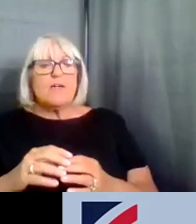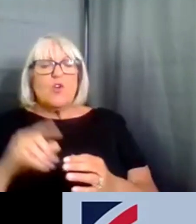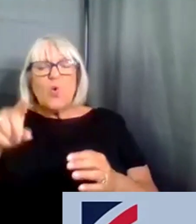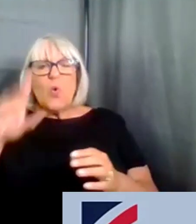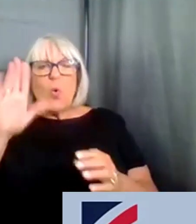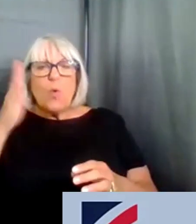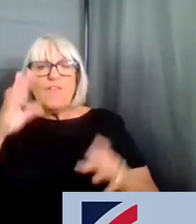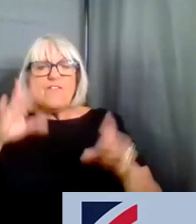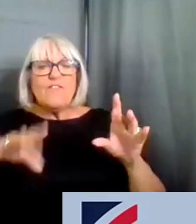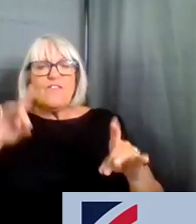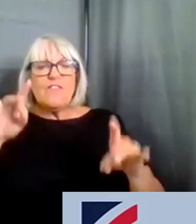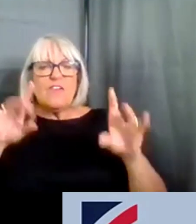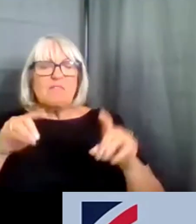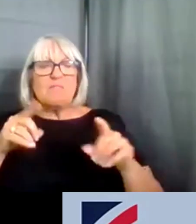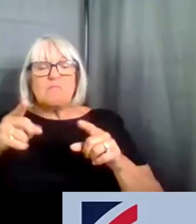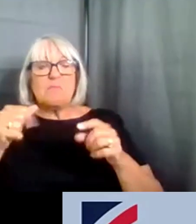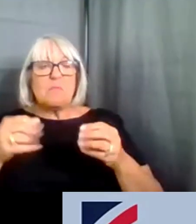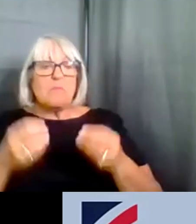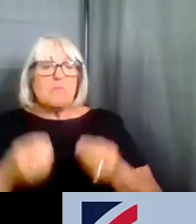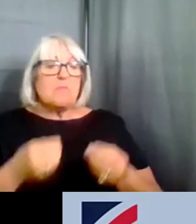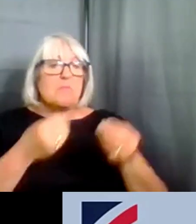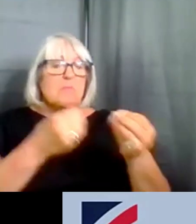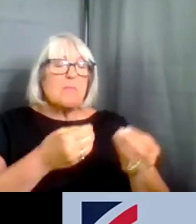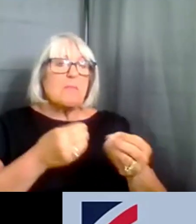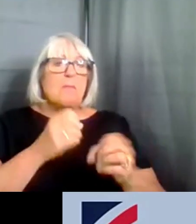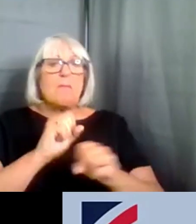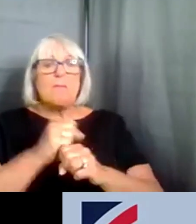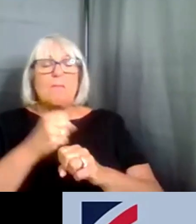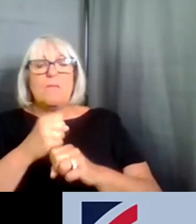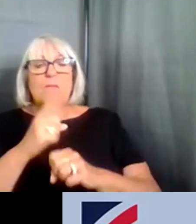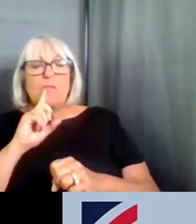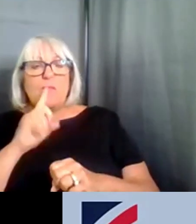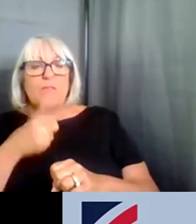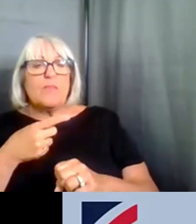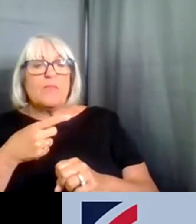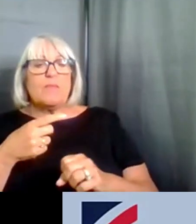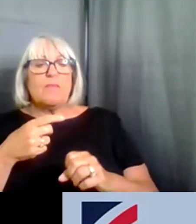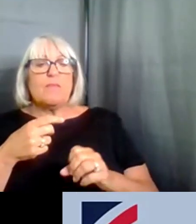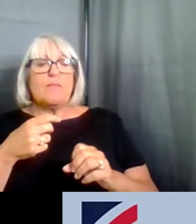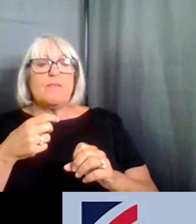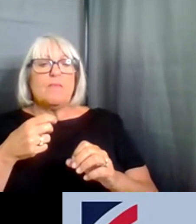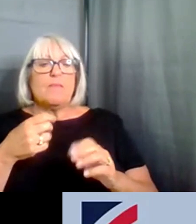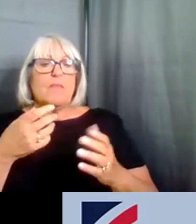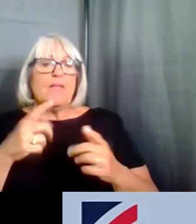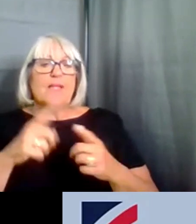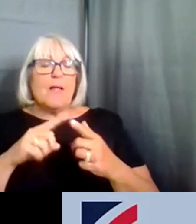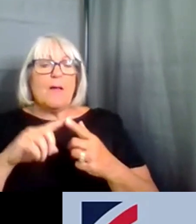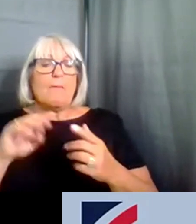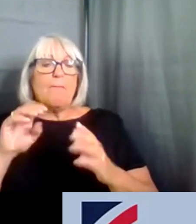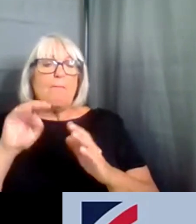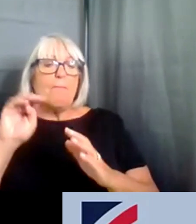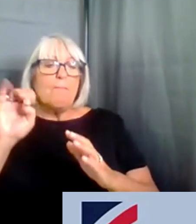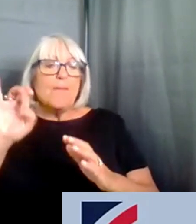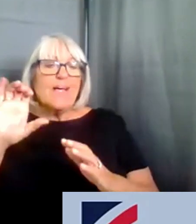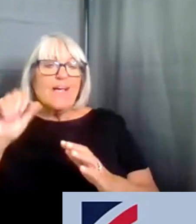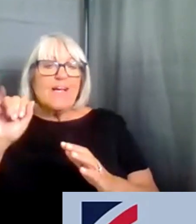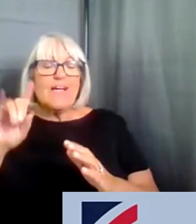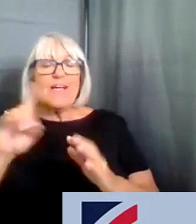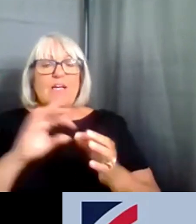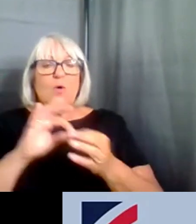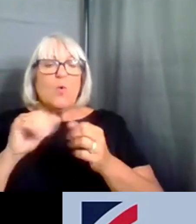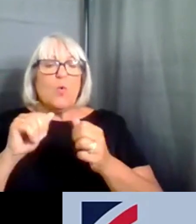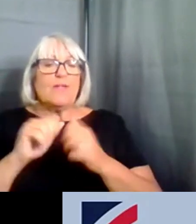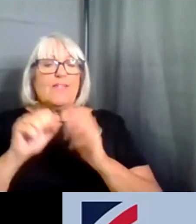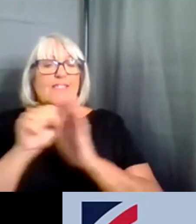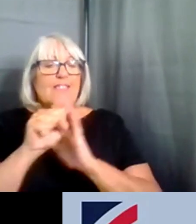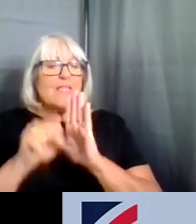the Medicaid provider or insurer in a given state oftentimes will be connected to or involved with a state board, and that will translate